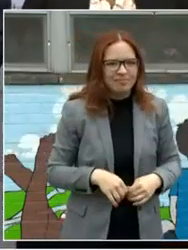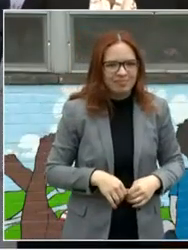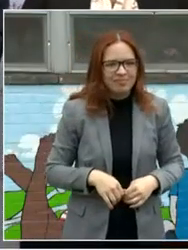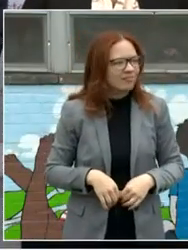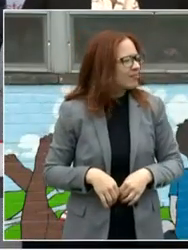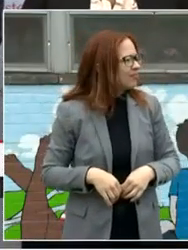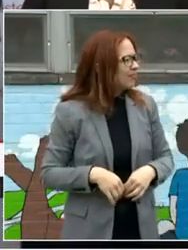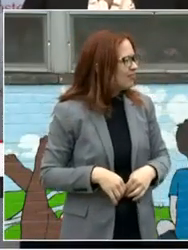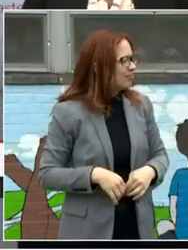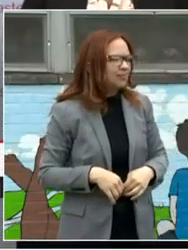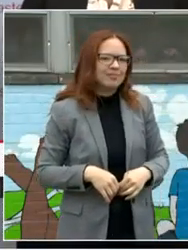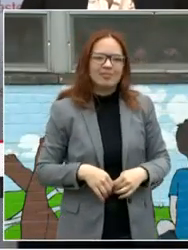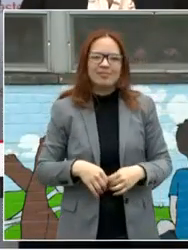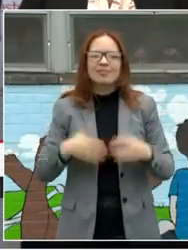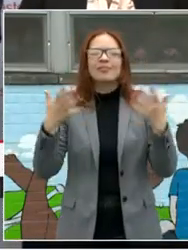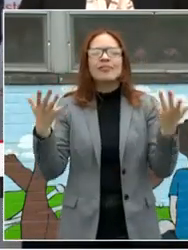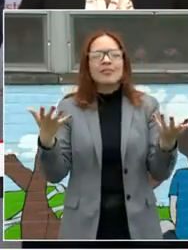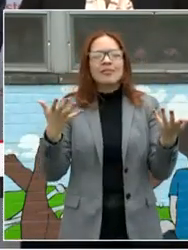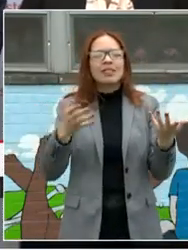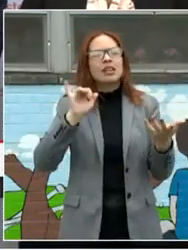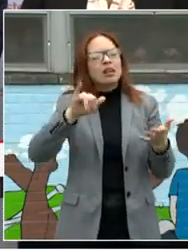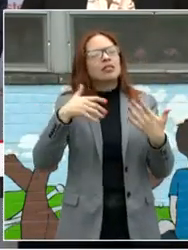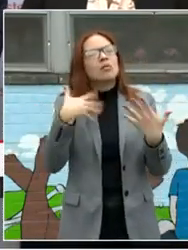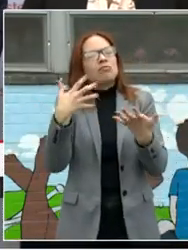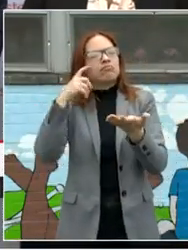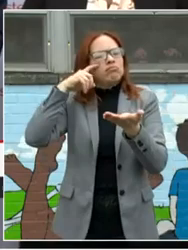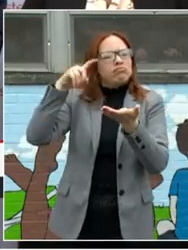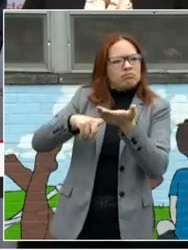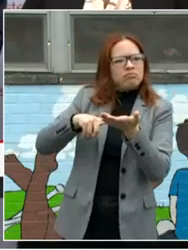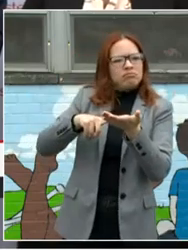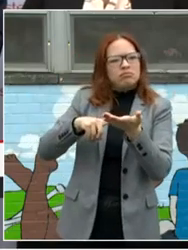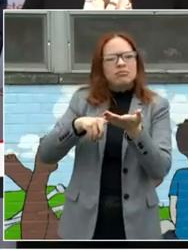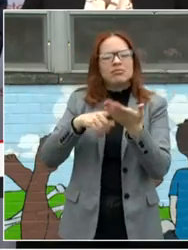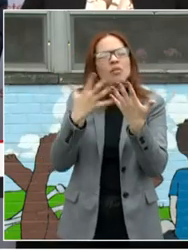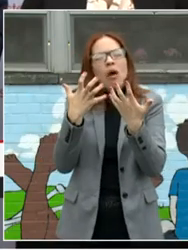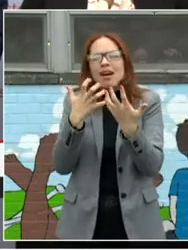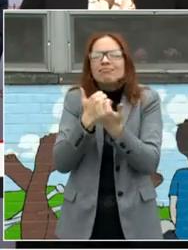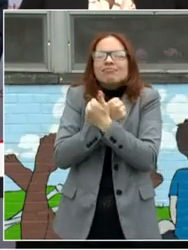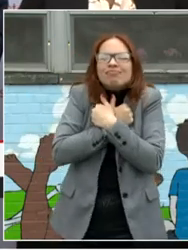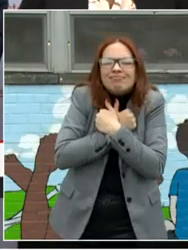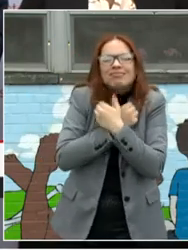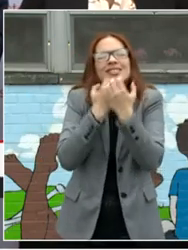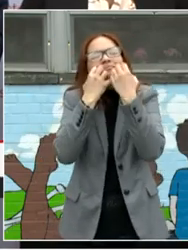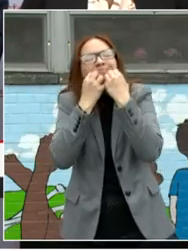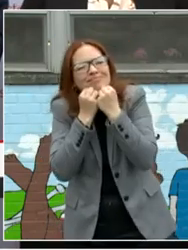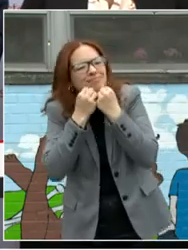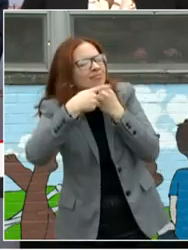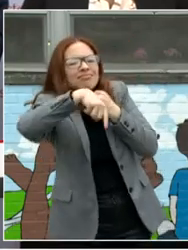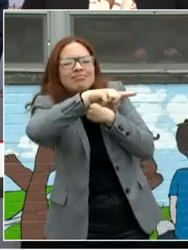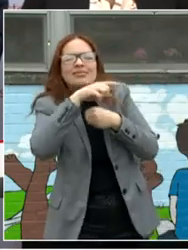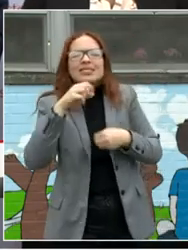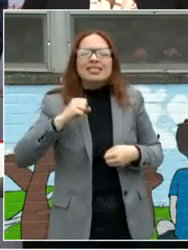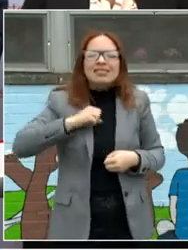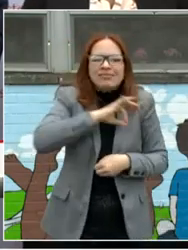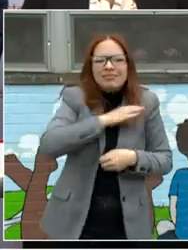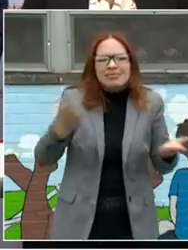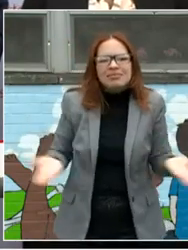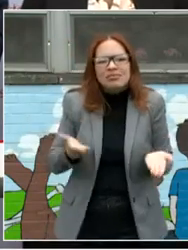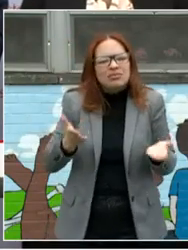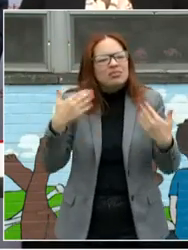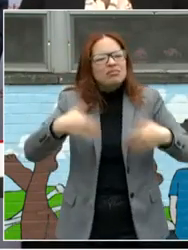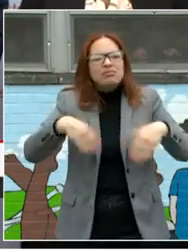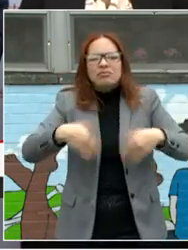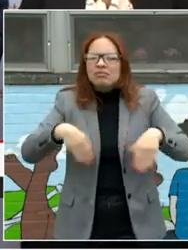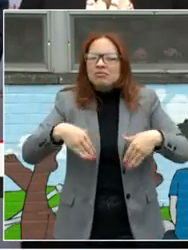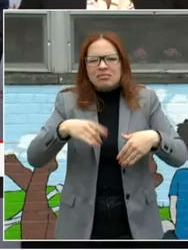And I, too, want to acknowledge the loving staff for doing really important